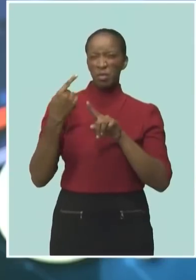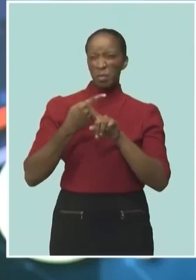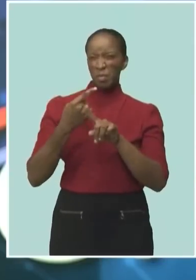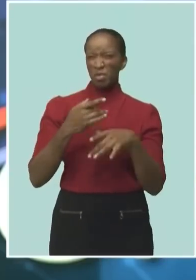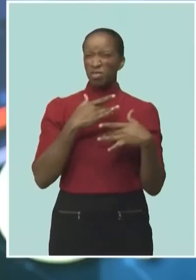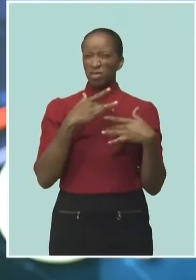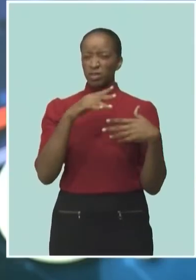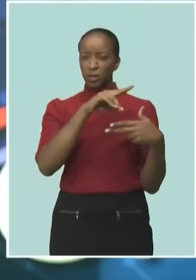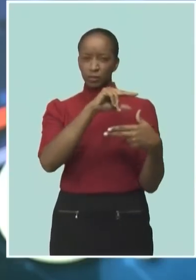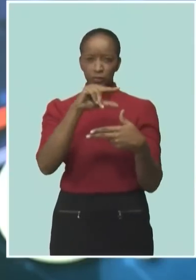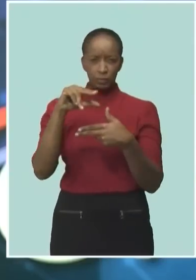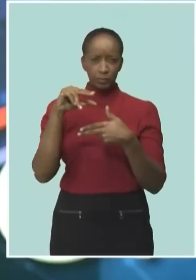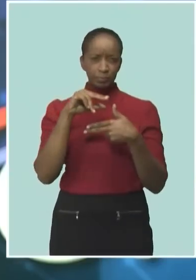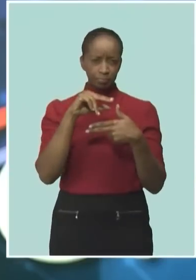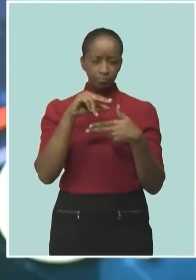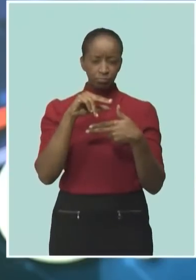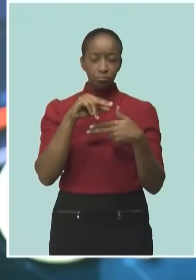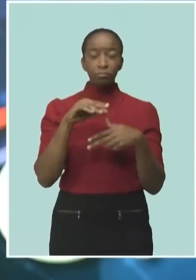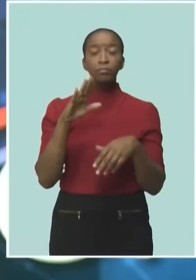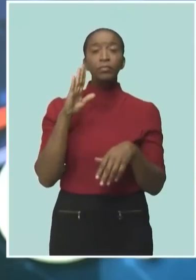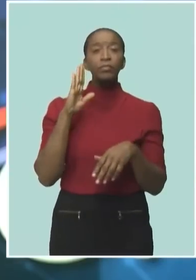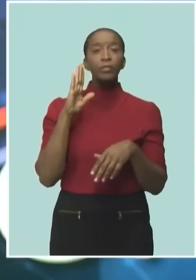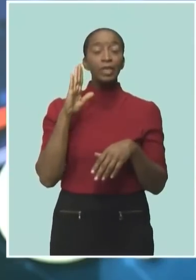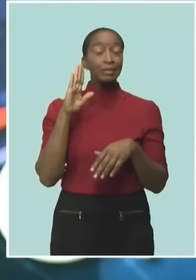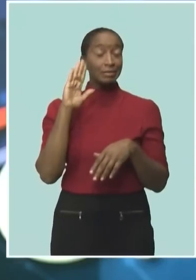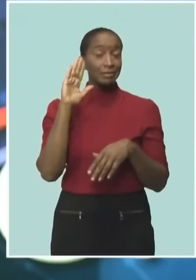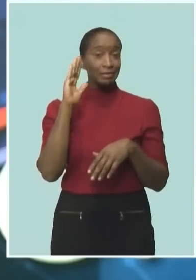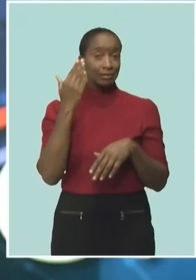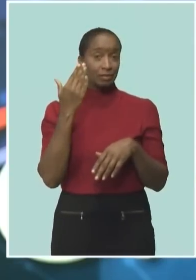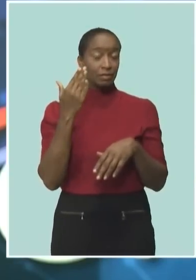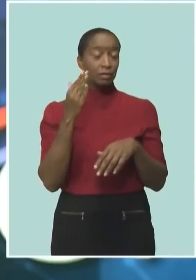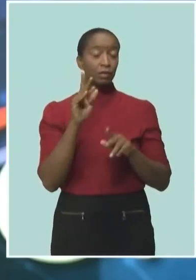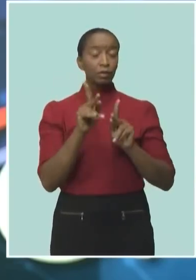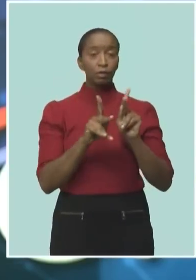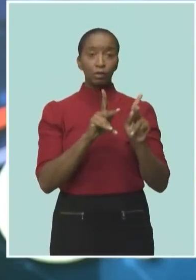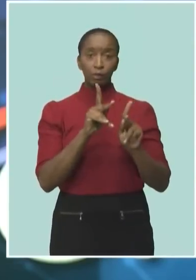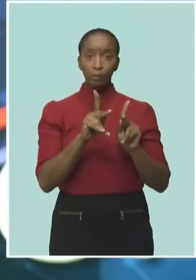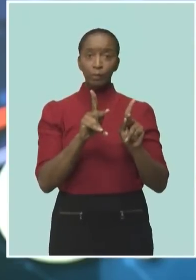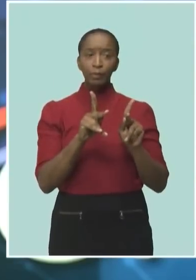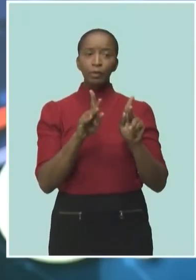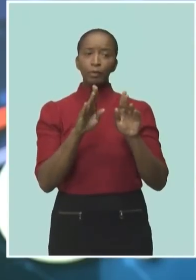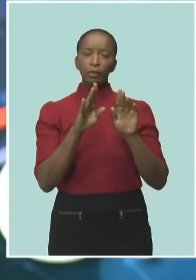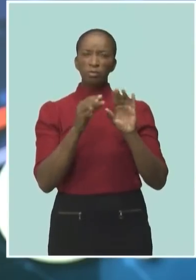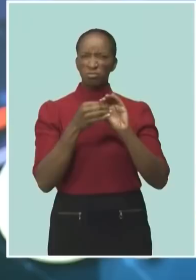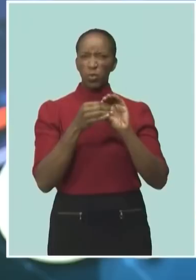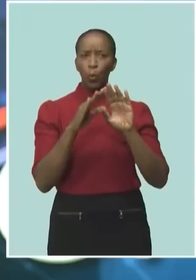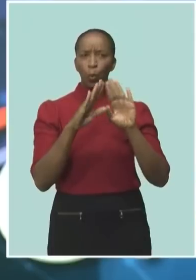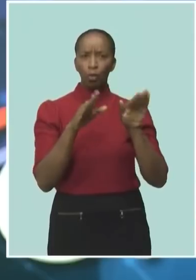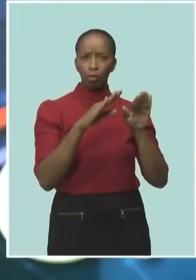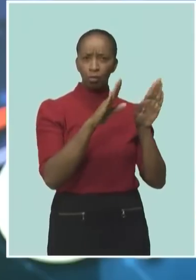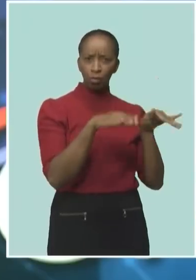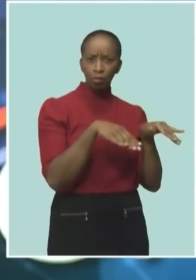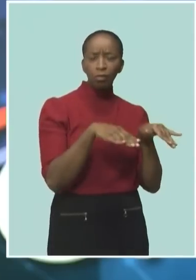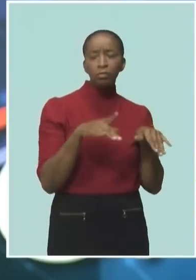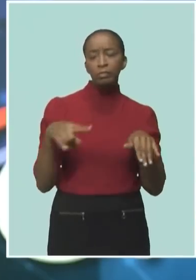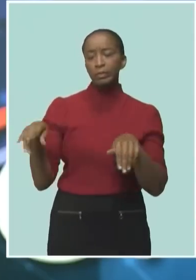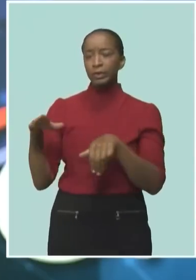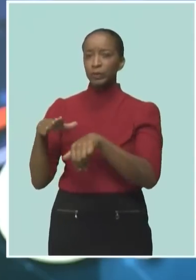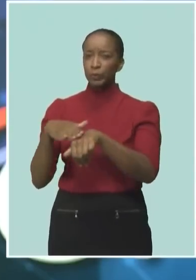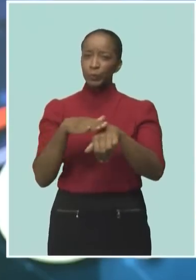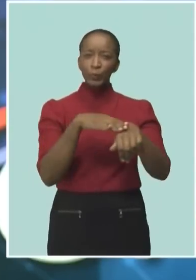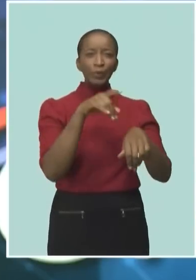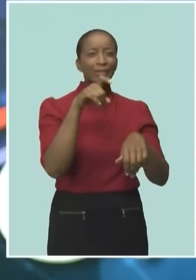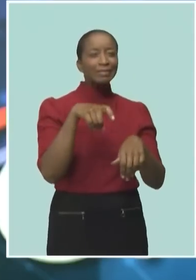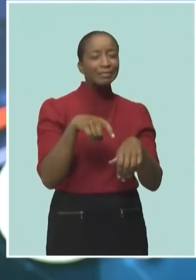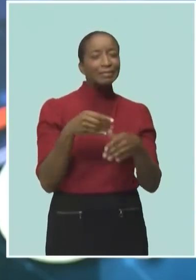that homeowners appear to be heeding the call to have their properties insured. Information to that effect is coming from the General